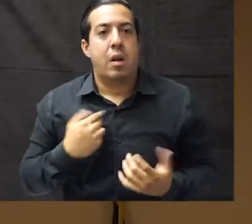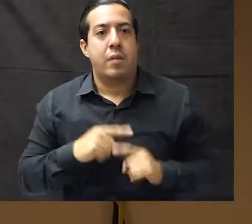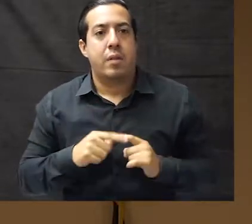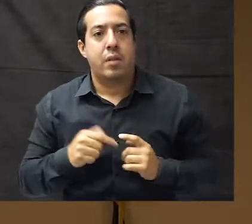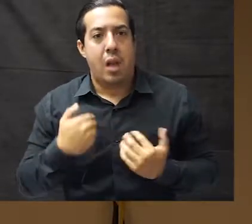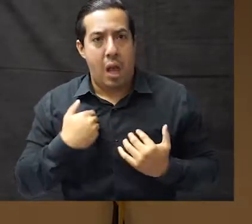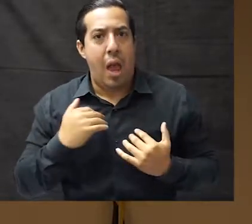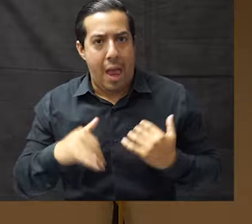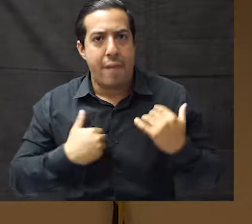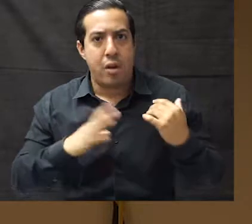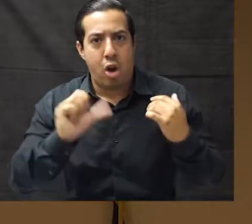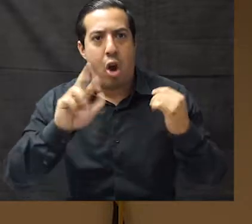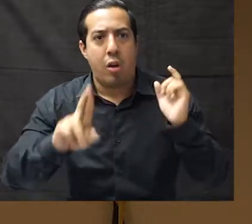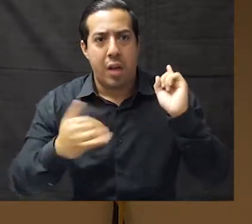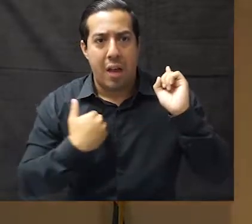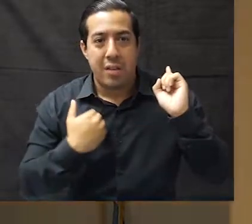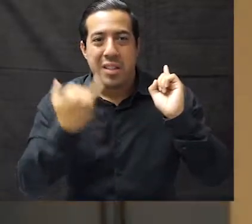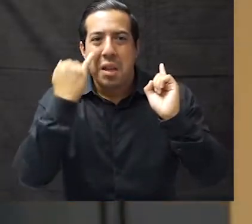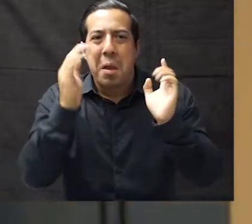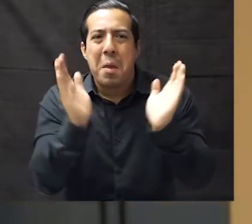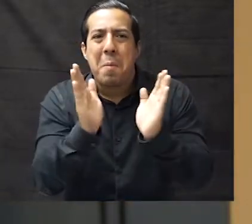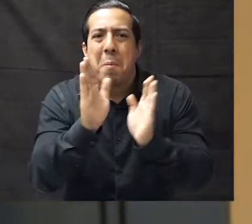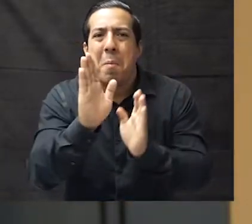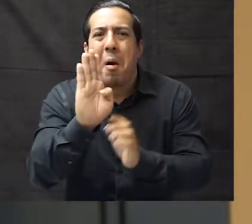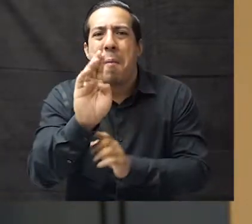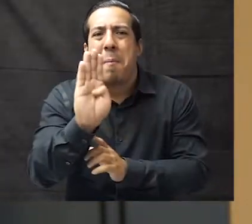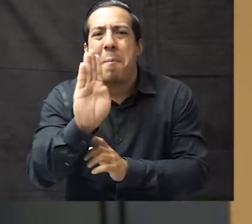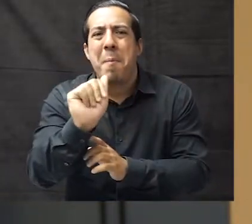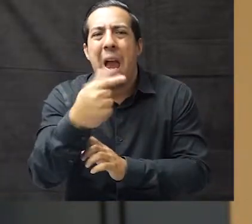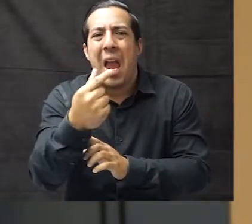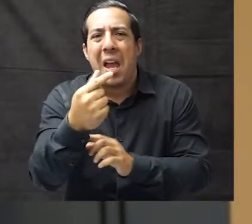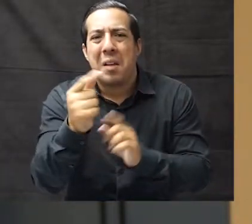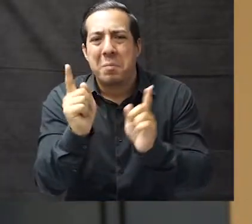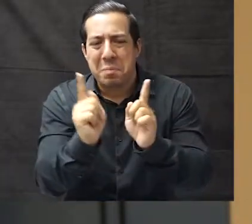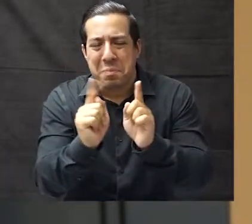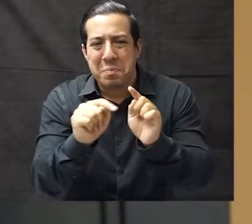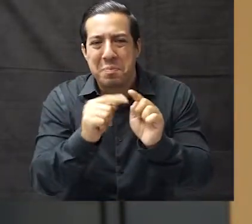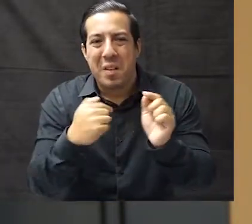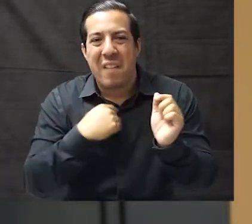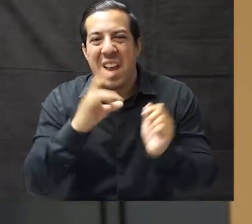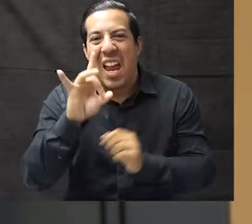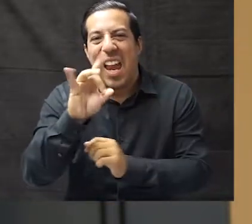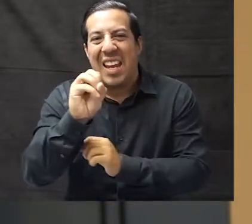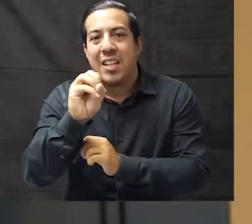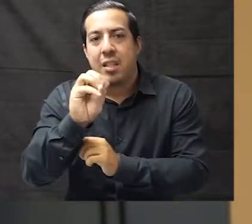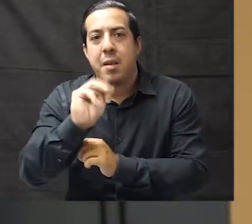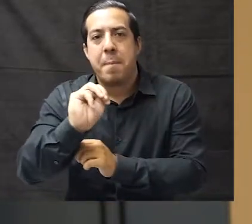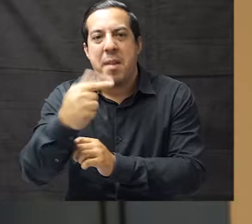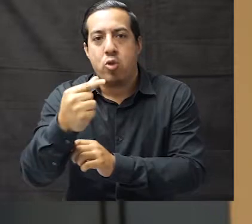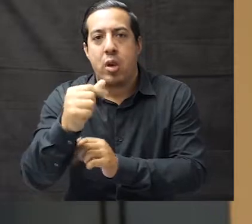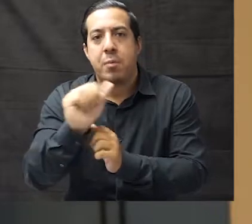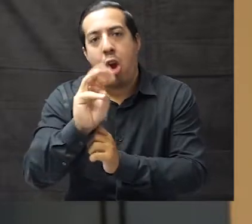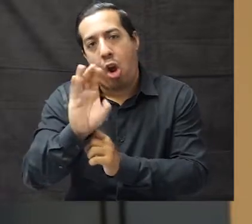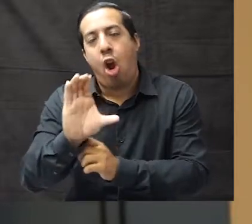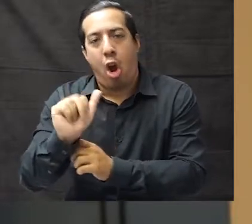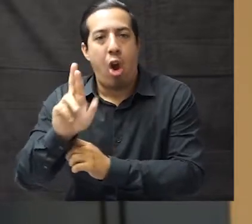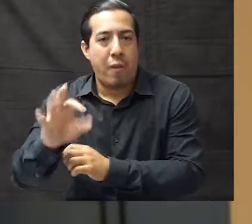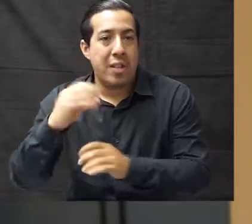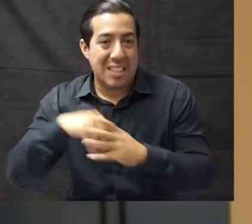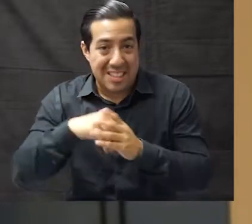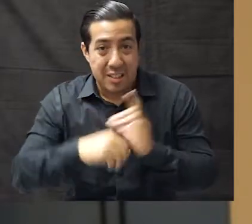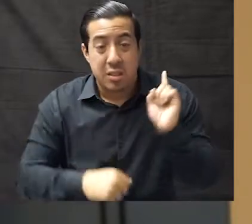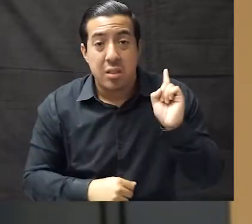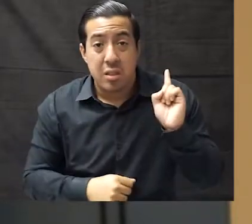That little baggie could kill 4,000 people. Now it came into the lab with the officer that got it, thought it was